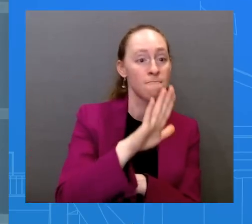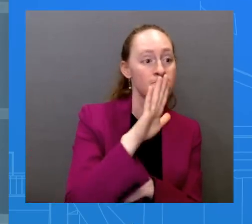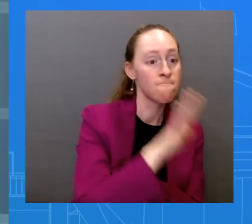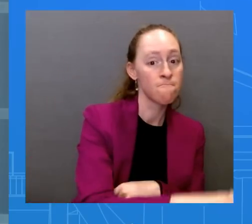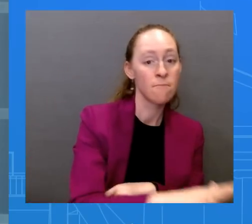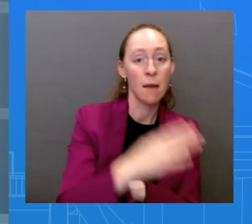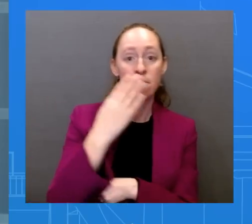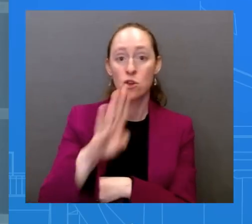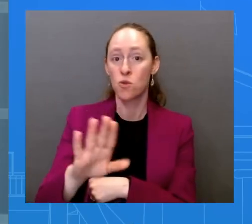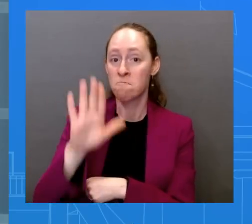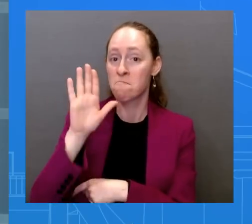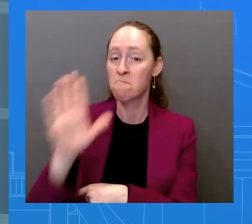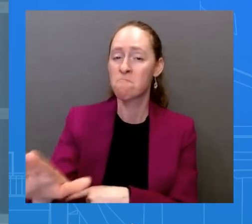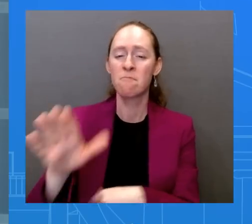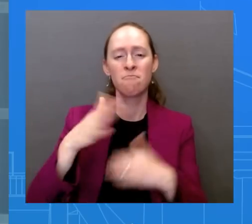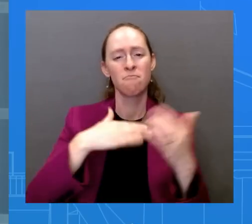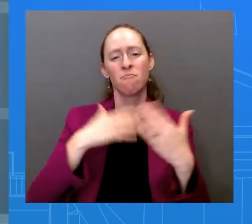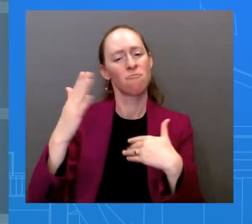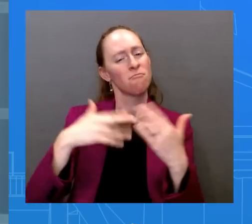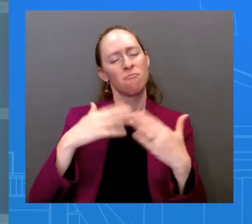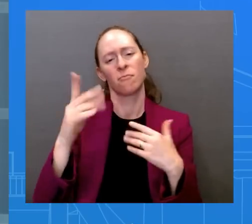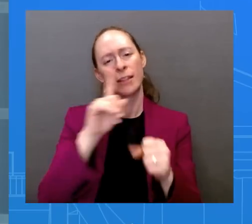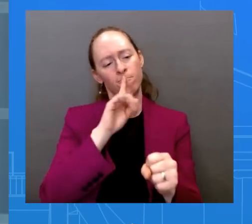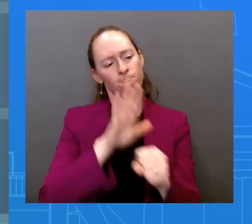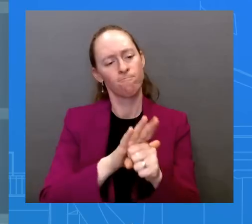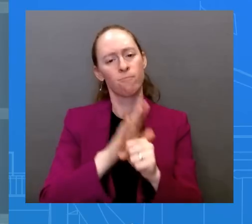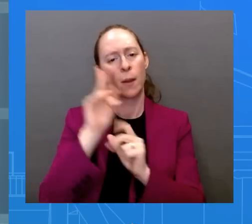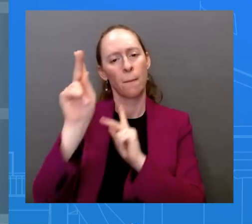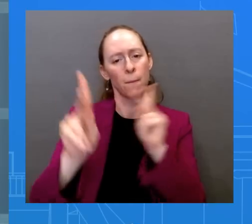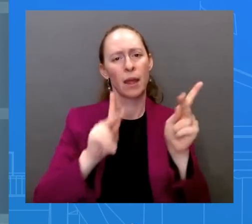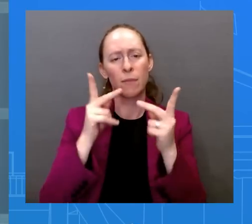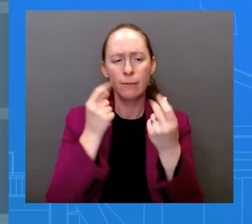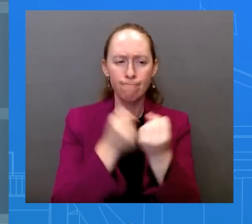over the course of the 19 months when there has been